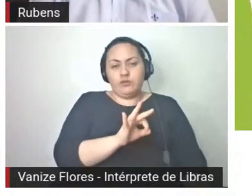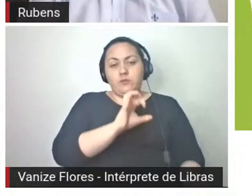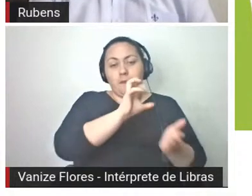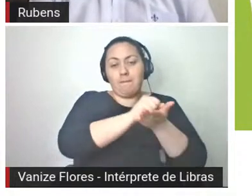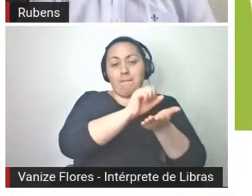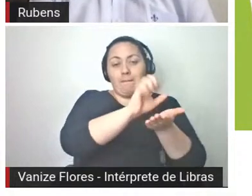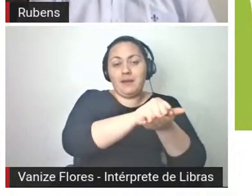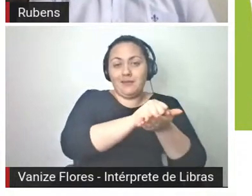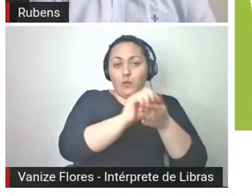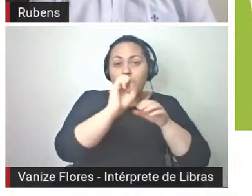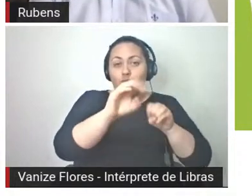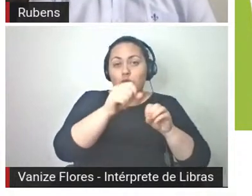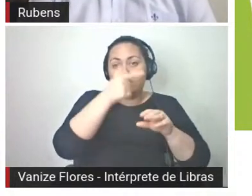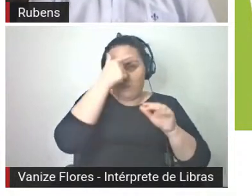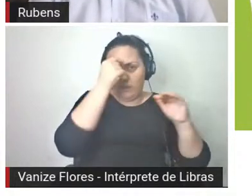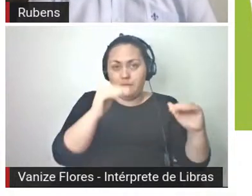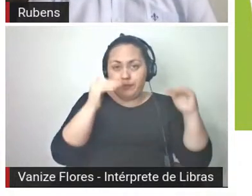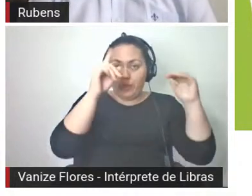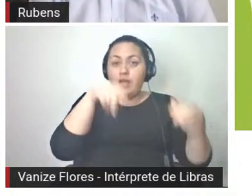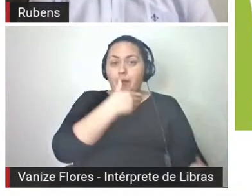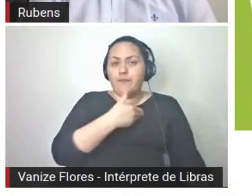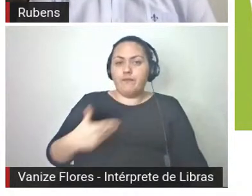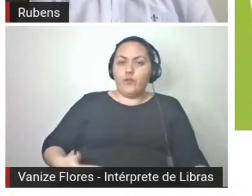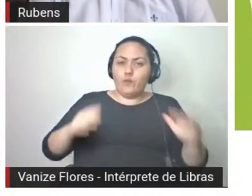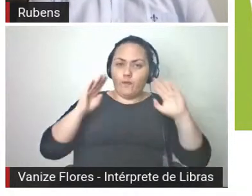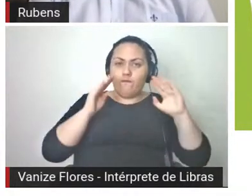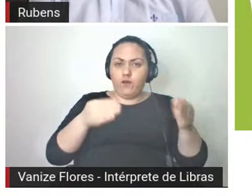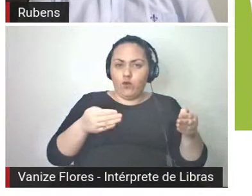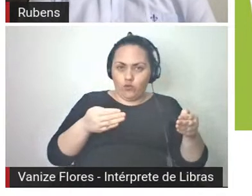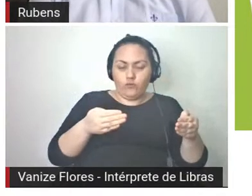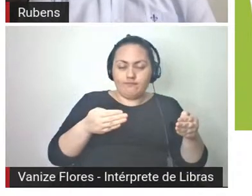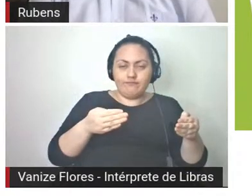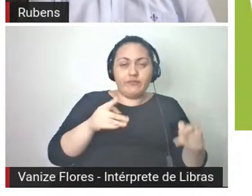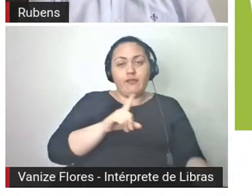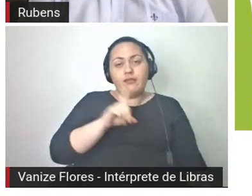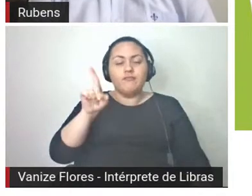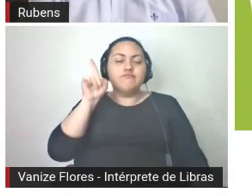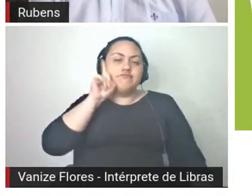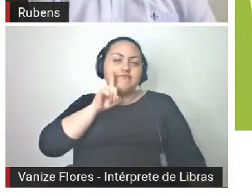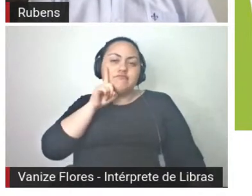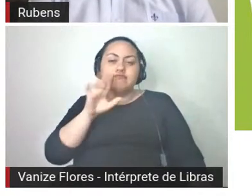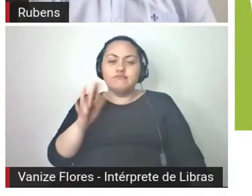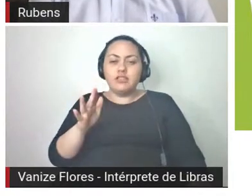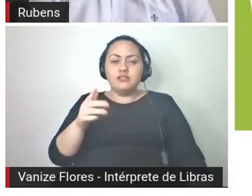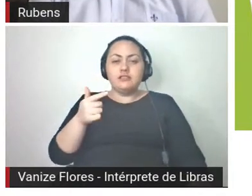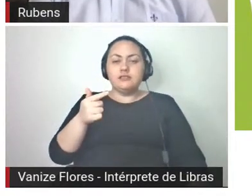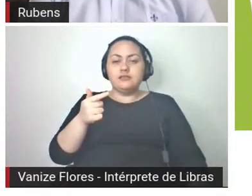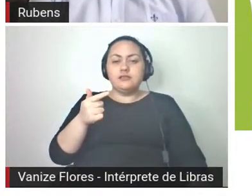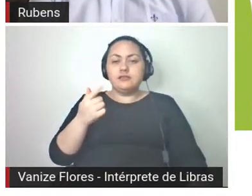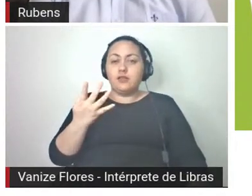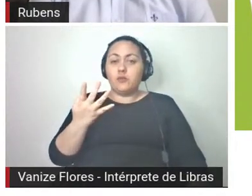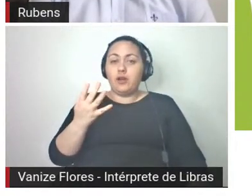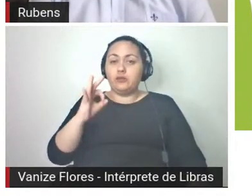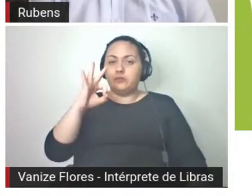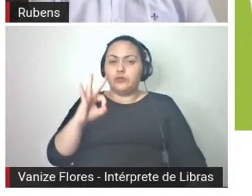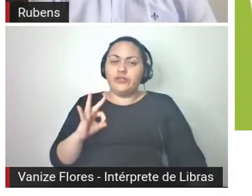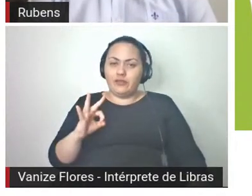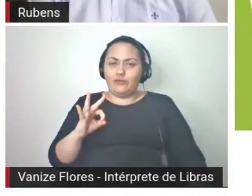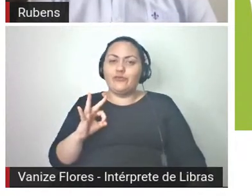matrículas na educação superior são públicas. Nos Estados Unidos, é em torno de